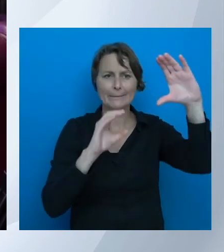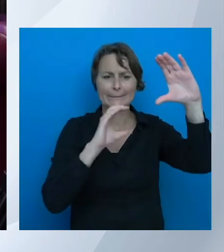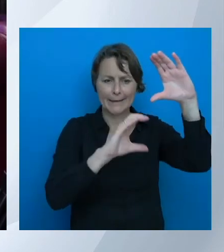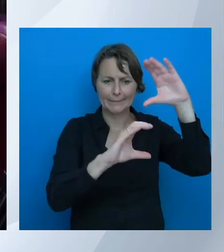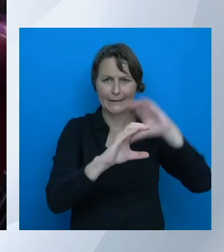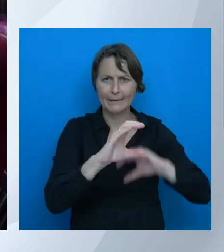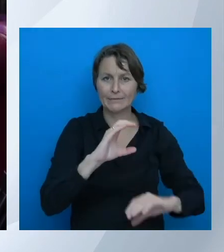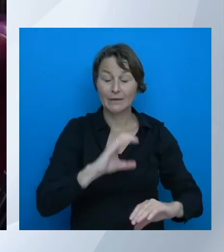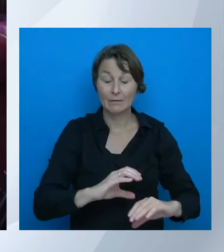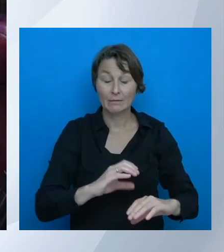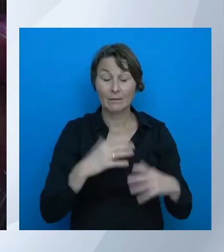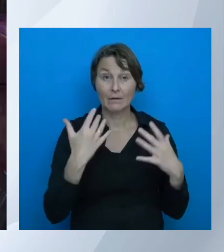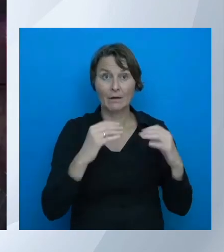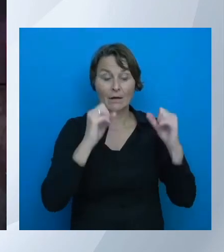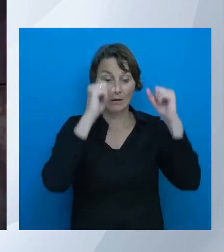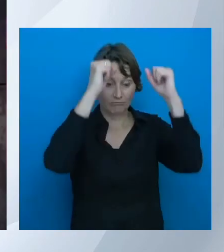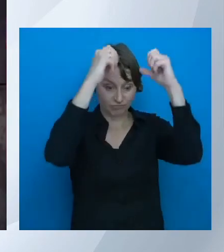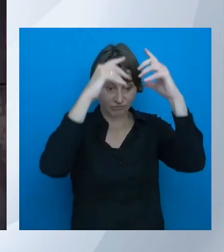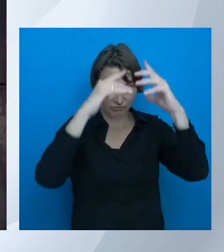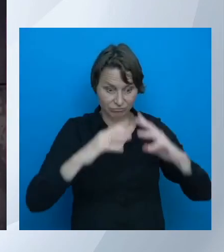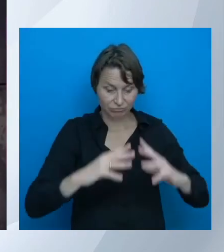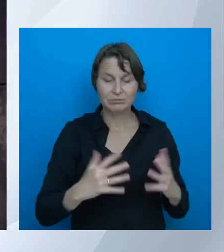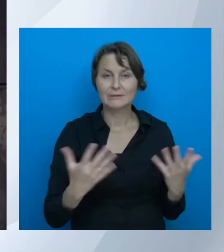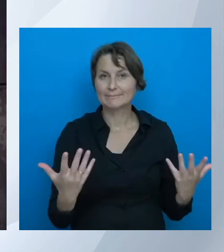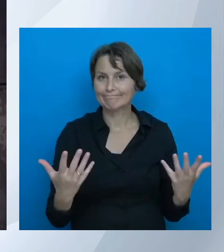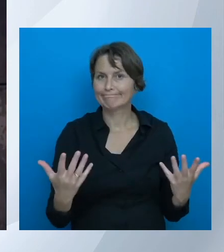if you go to the Gatekeeper